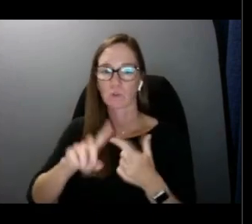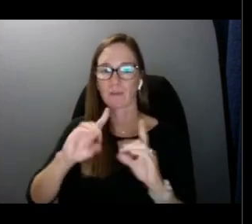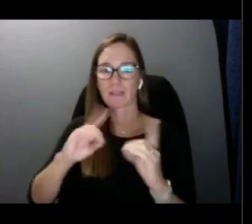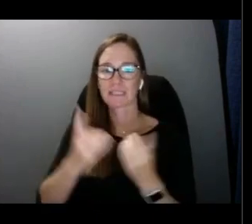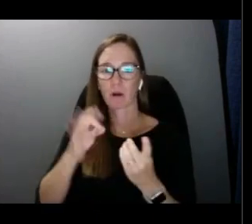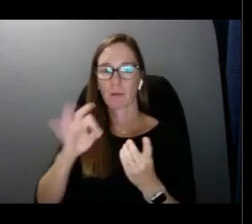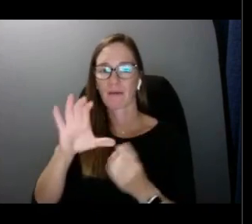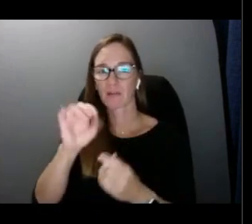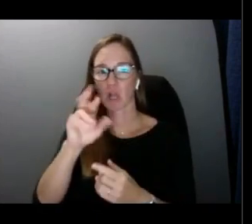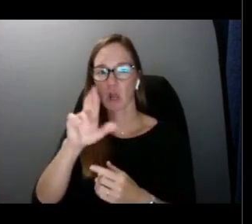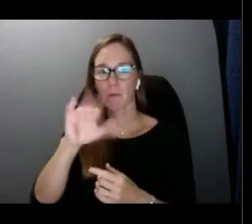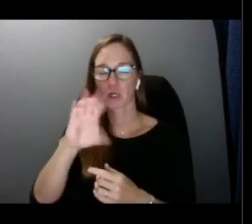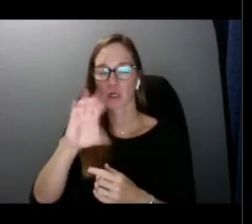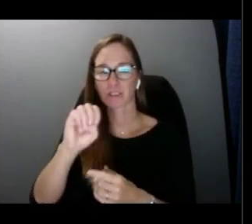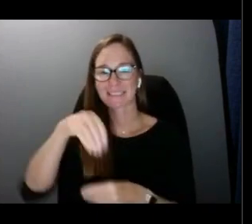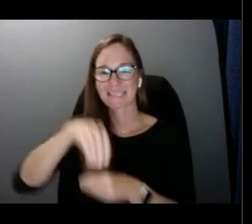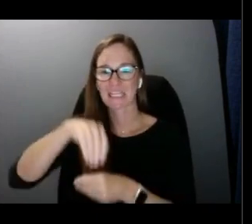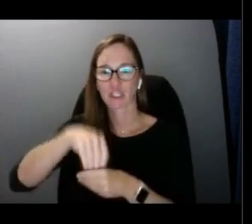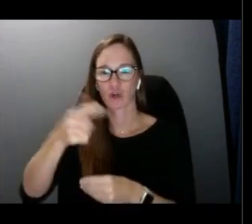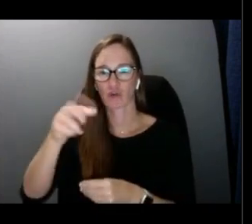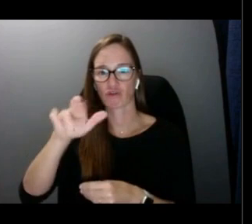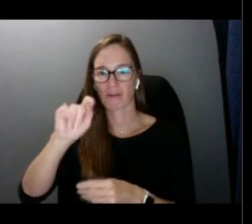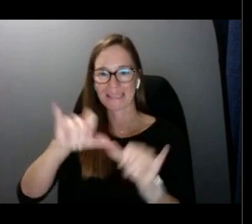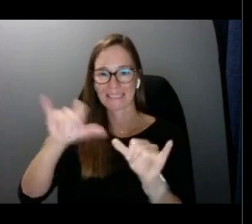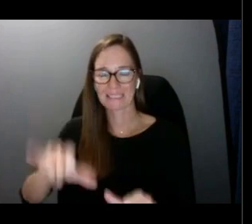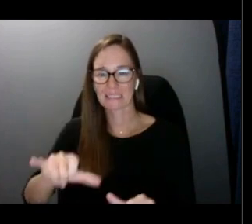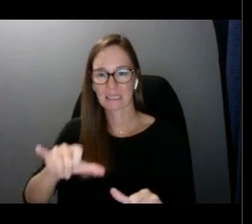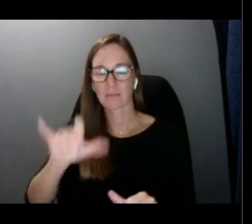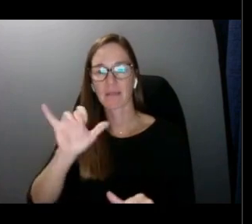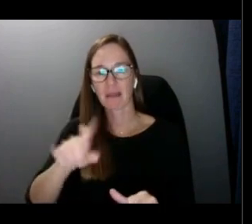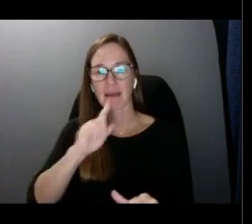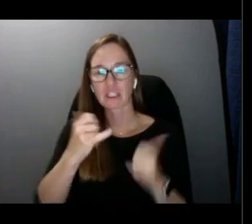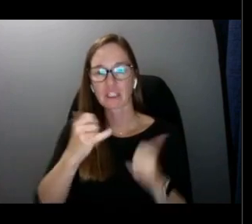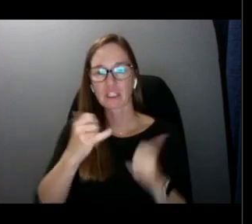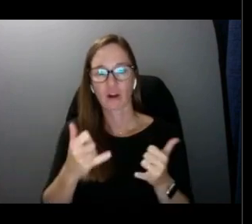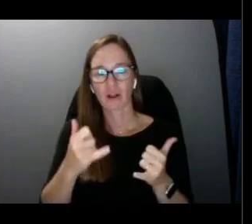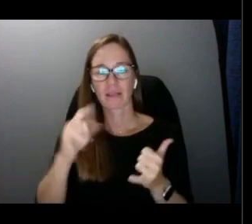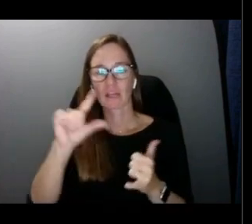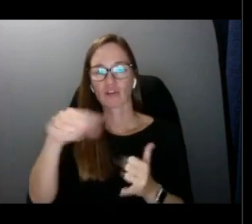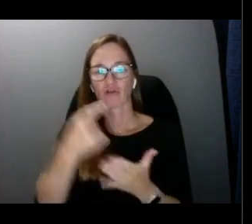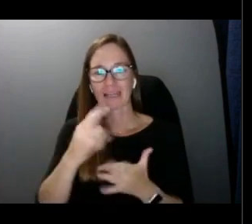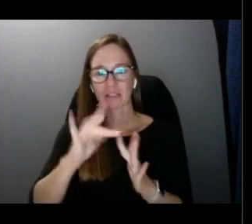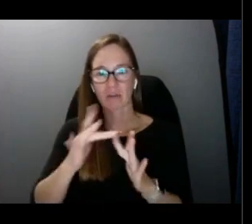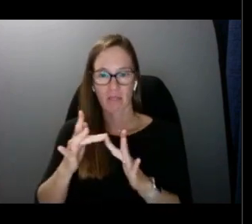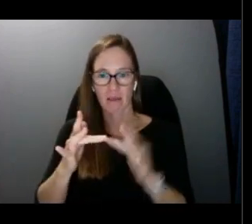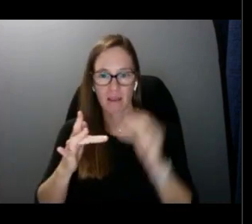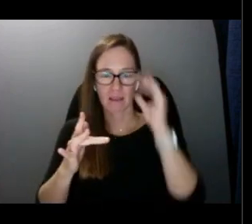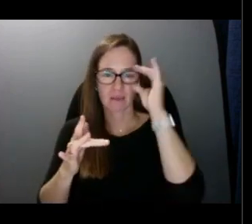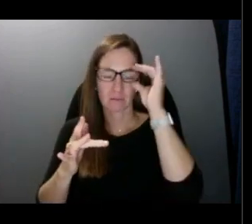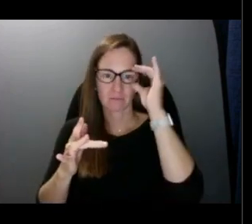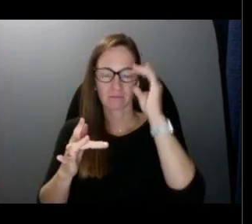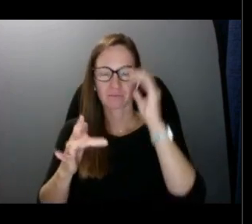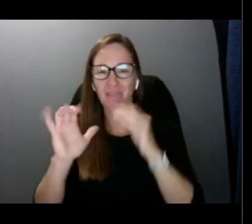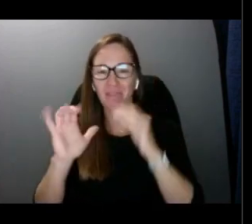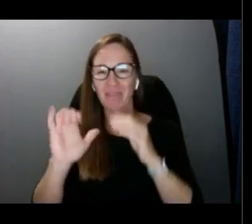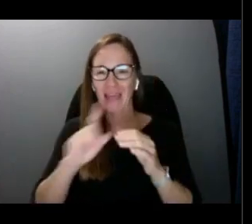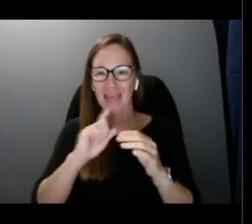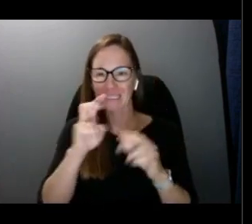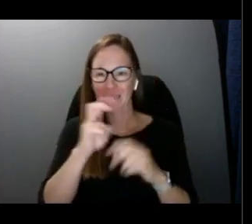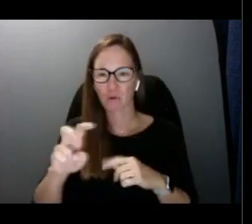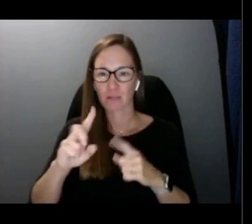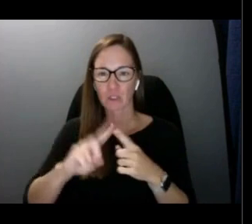of Commerce's internal grant system, which is currently Grants Online. It is moving